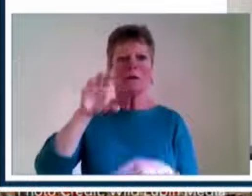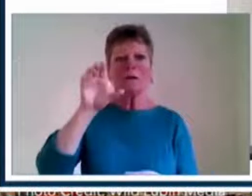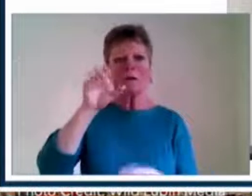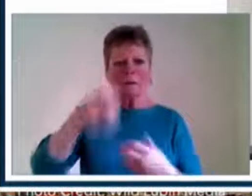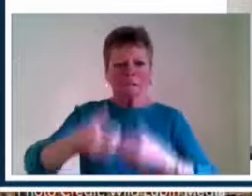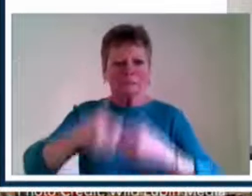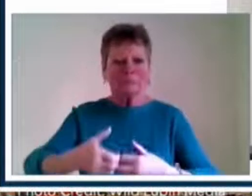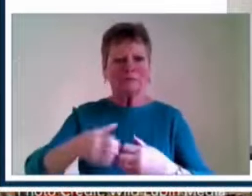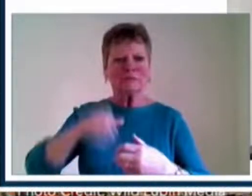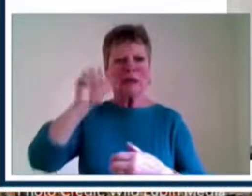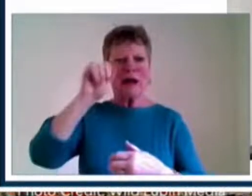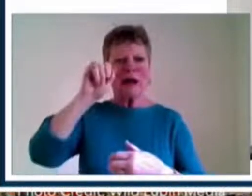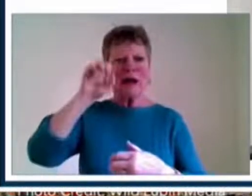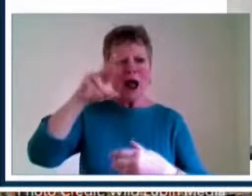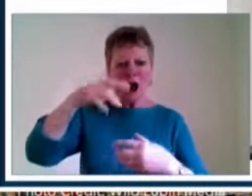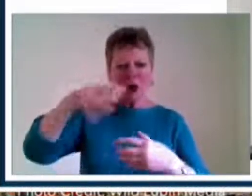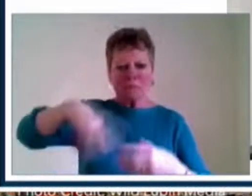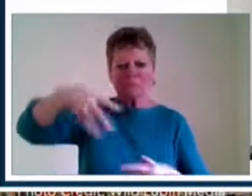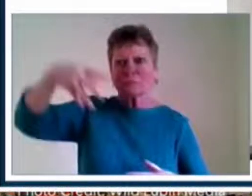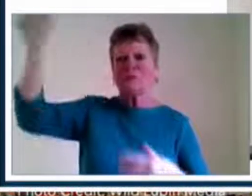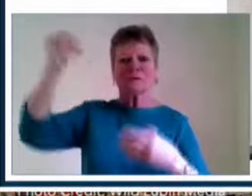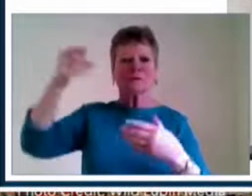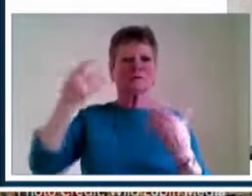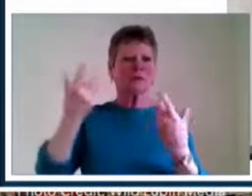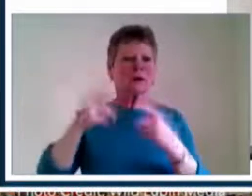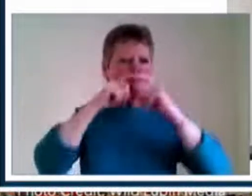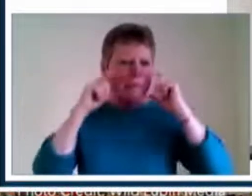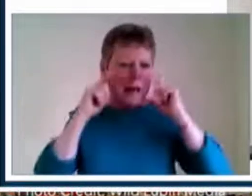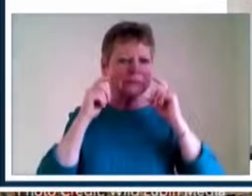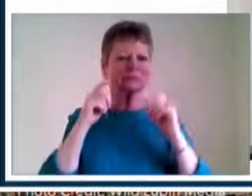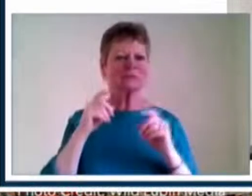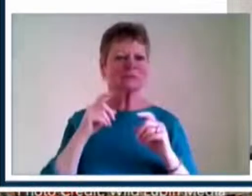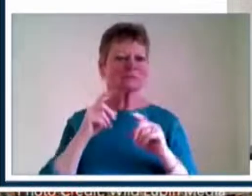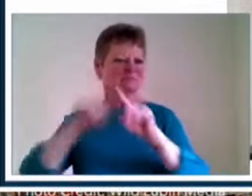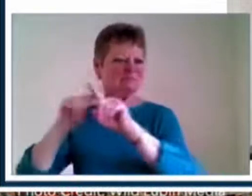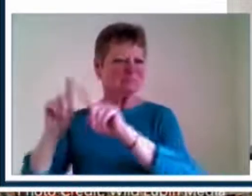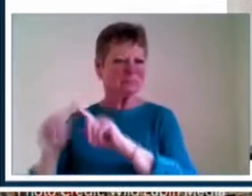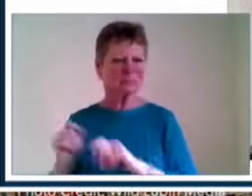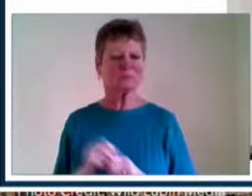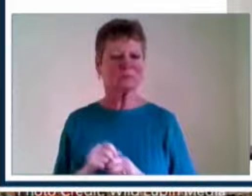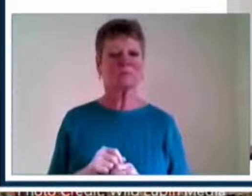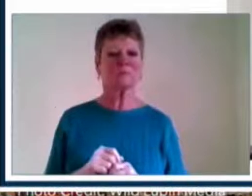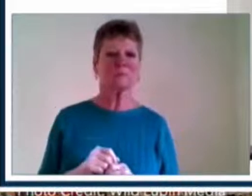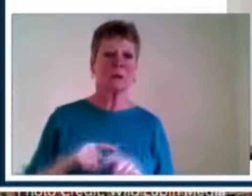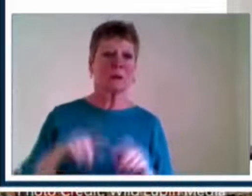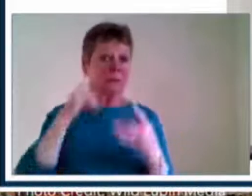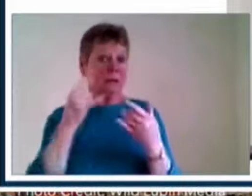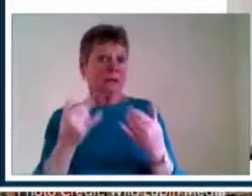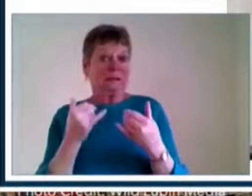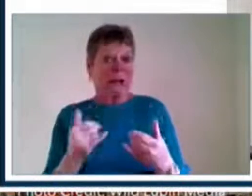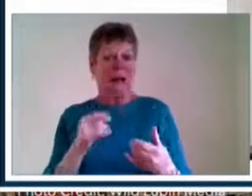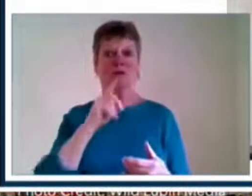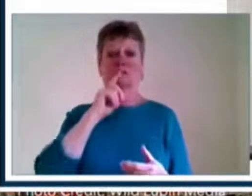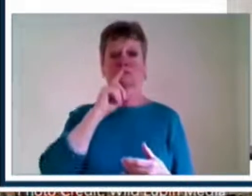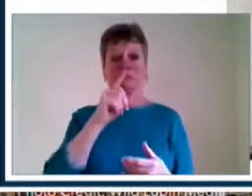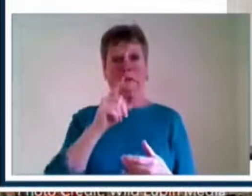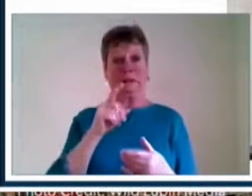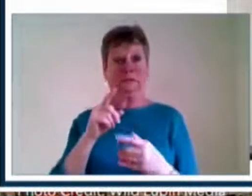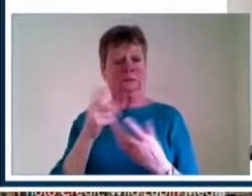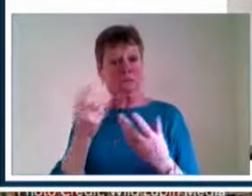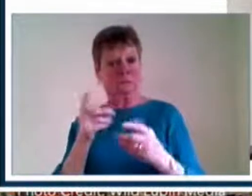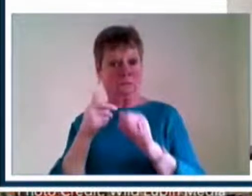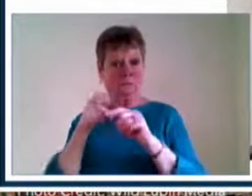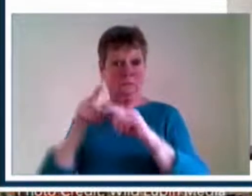stuff. So this time, the timeline is not dependent on government action so much as it's dependent on continuing